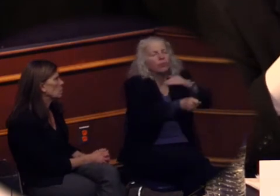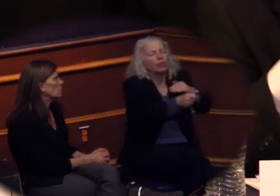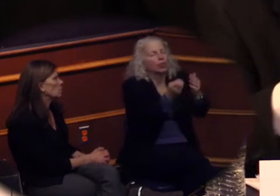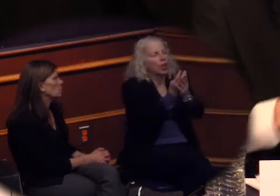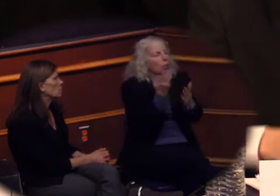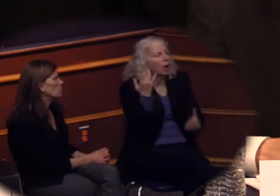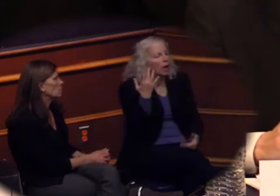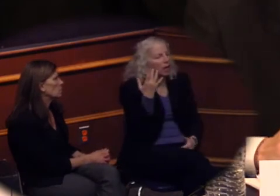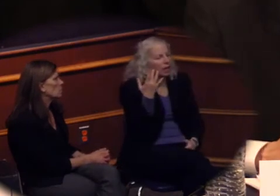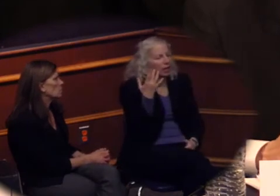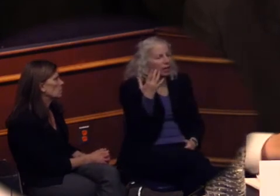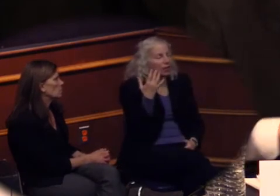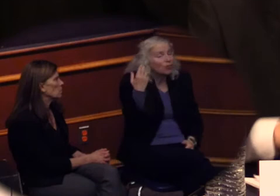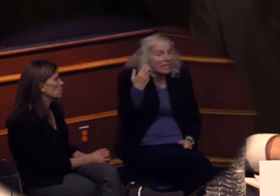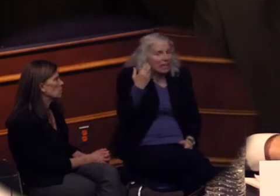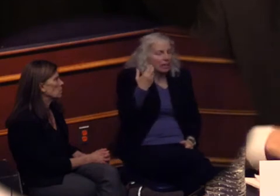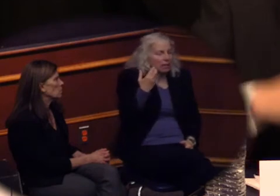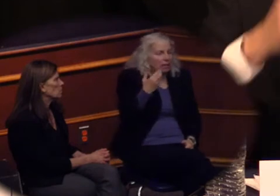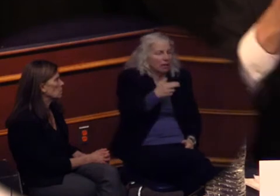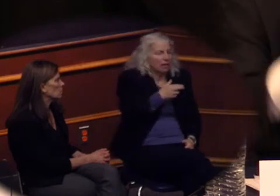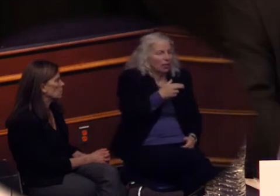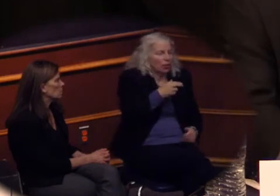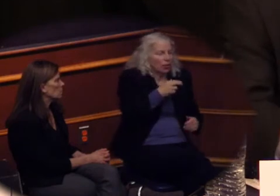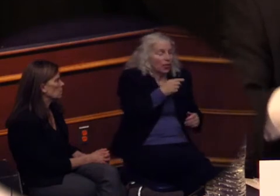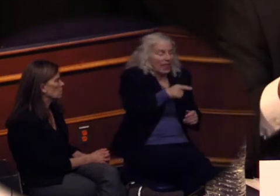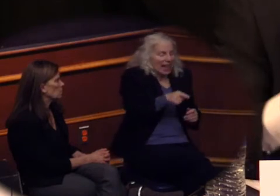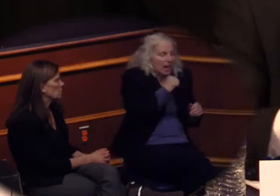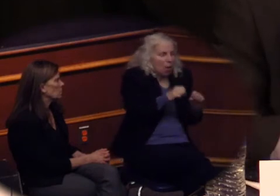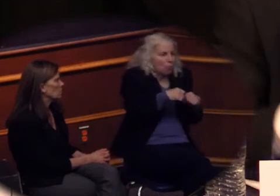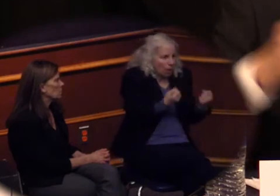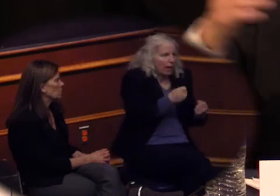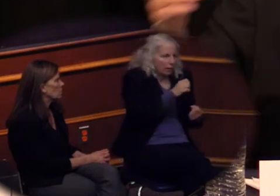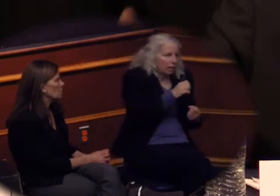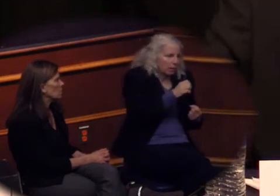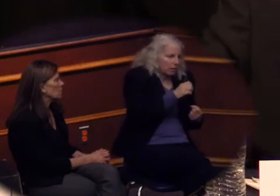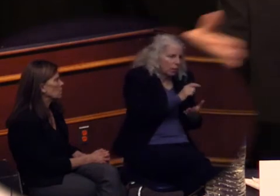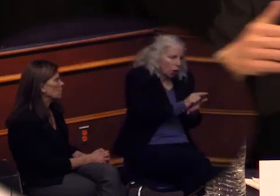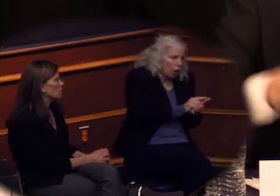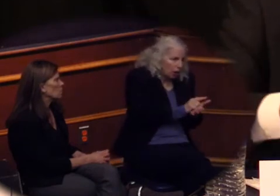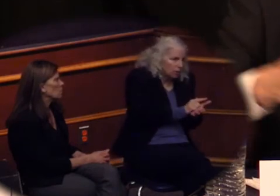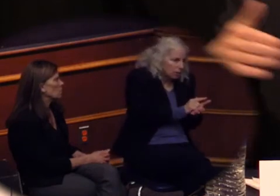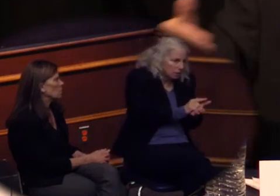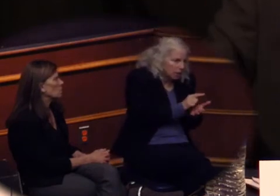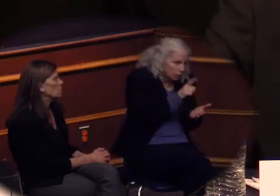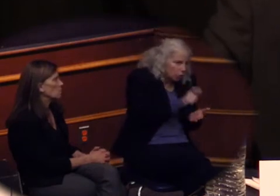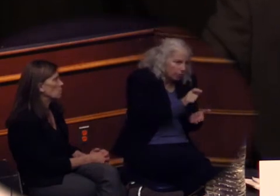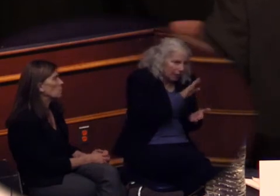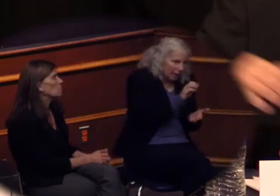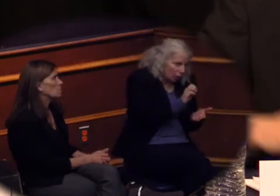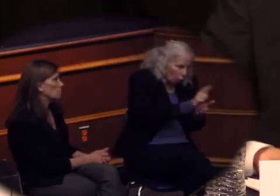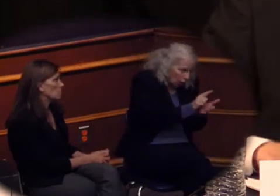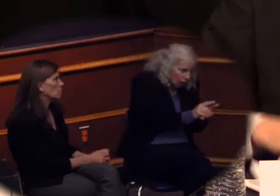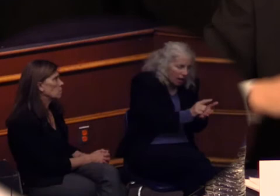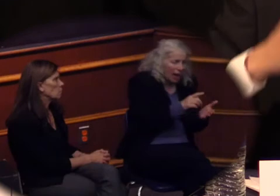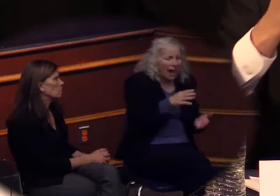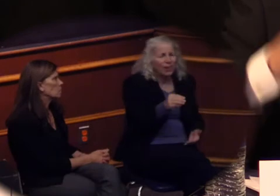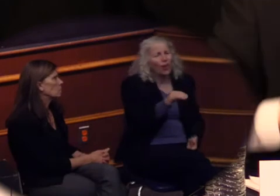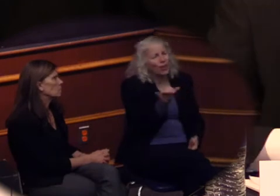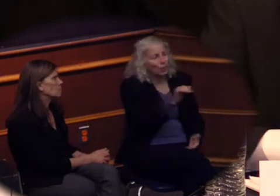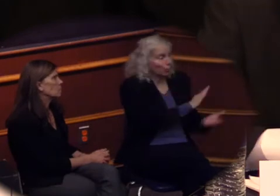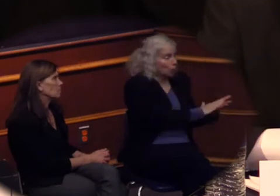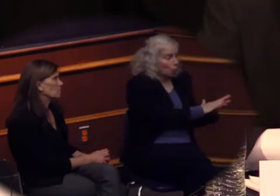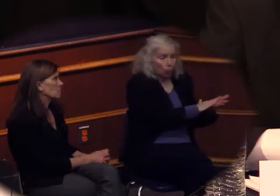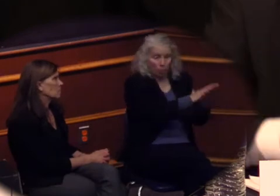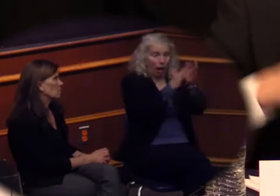because of things that should not be criminalized. We need to end the school-to-jail pipeline, which is also a function of racism. We need